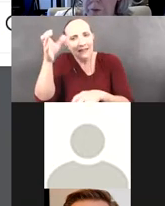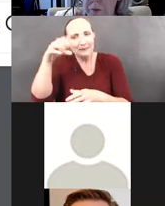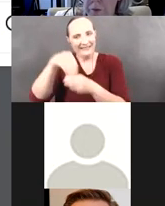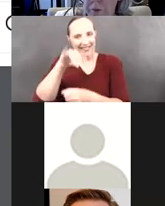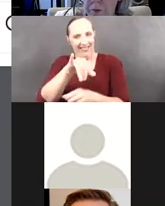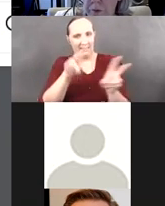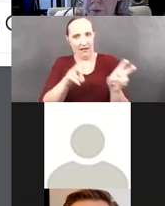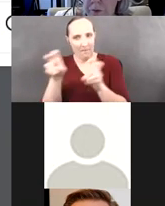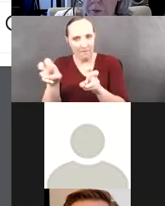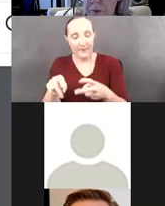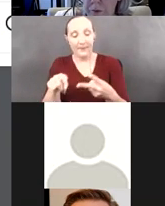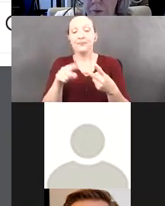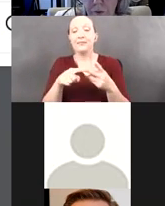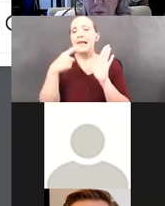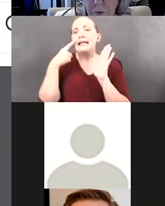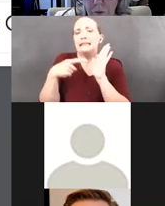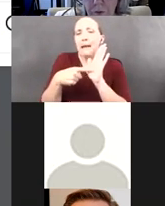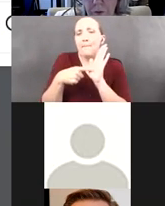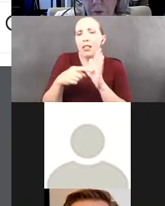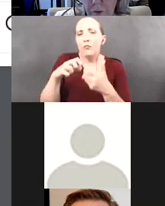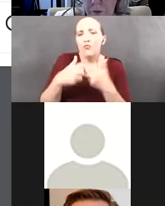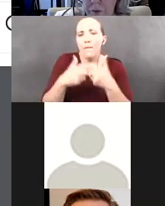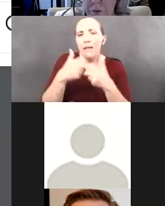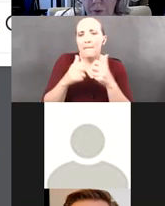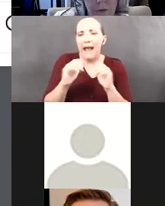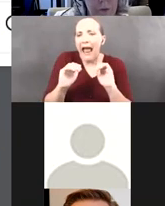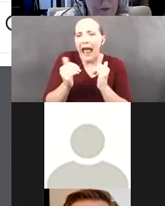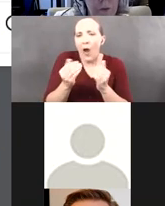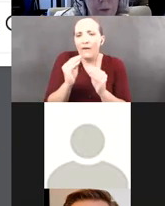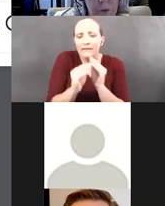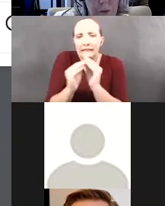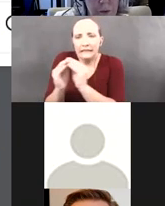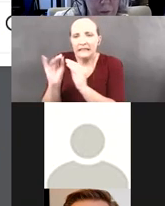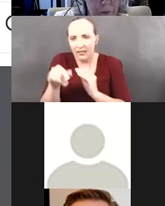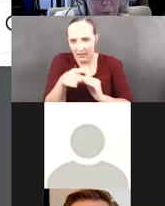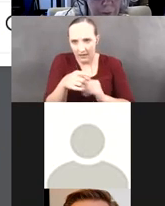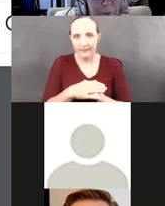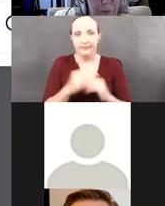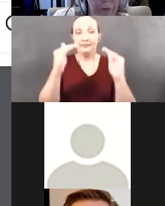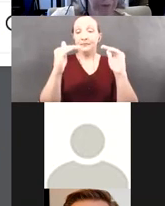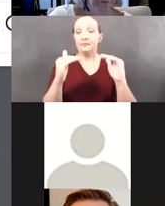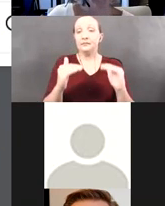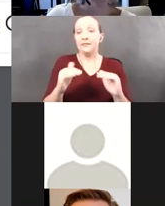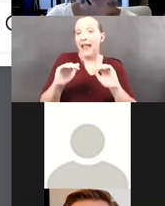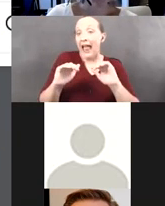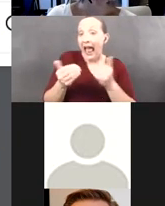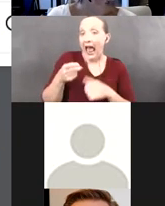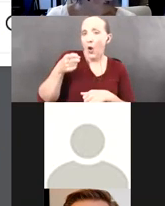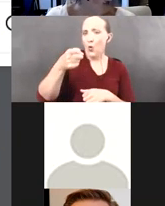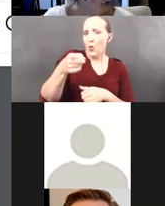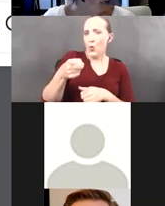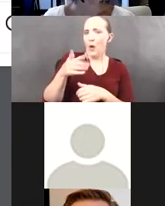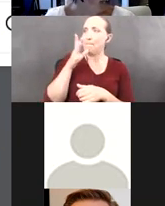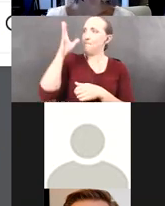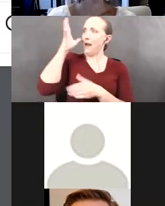temas que se sample tratan en problem ese from the tema, topic, un problema ejemplo de ese tema, ideas for ways you can help your ideas child de at cómo home,